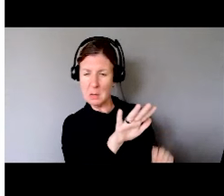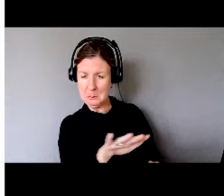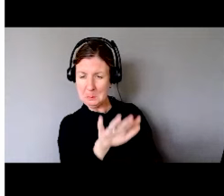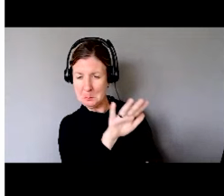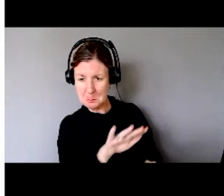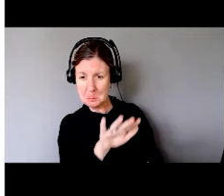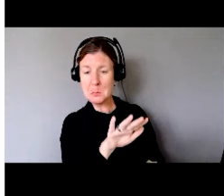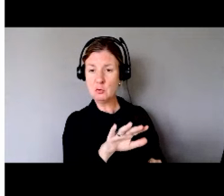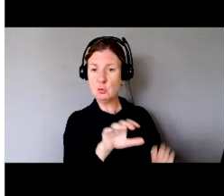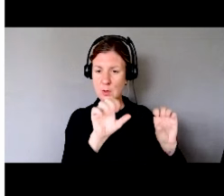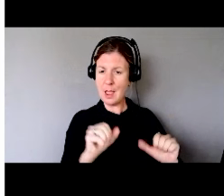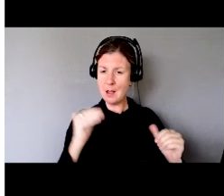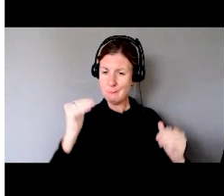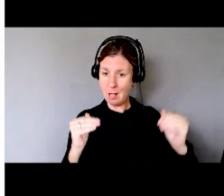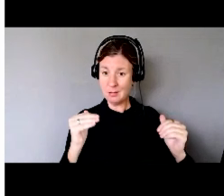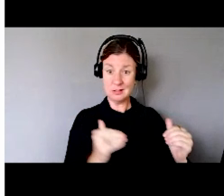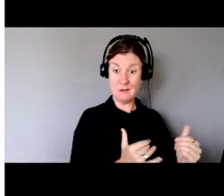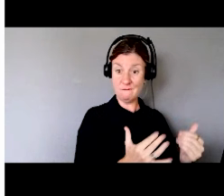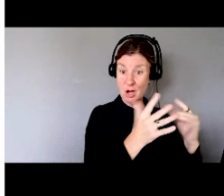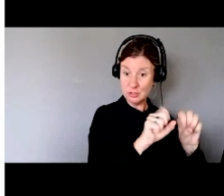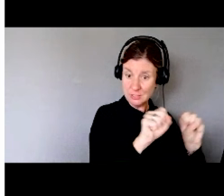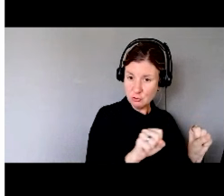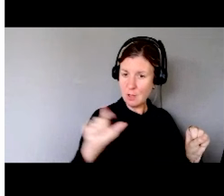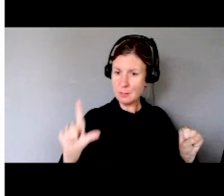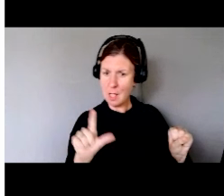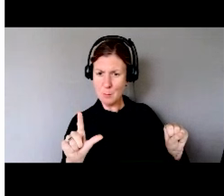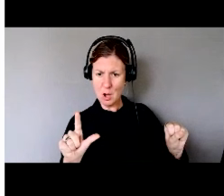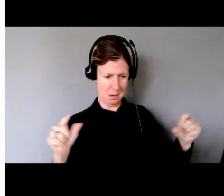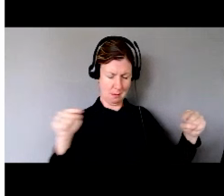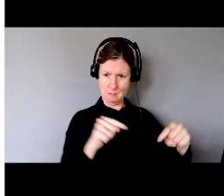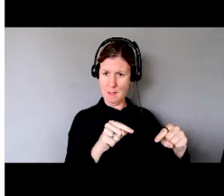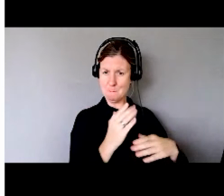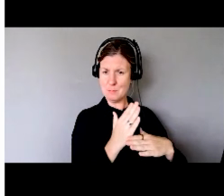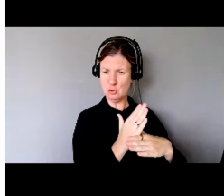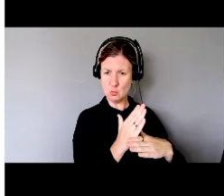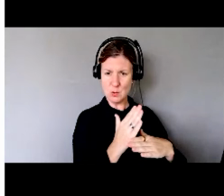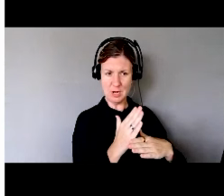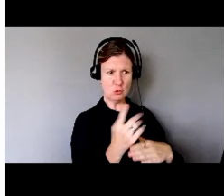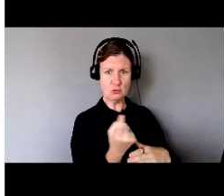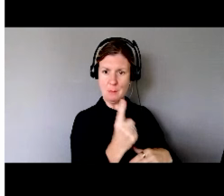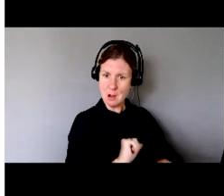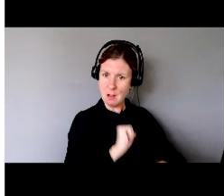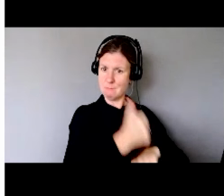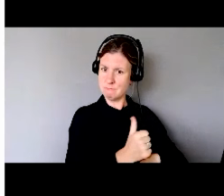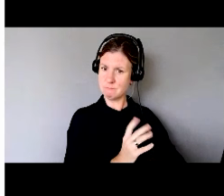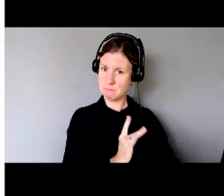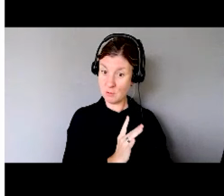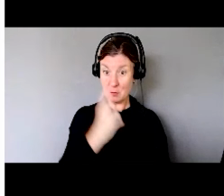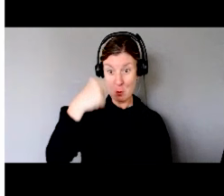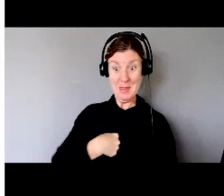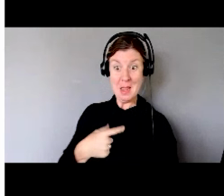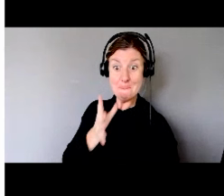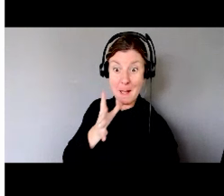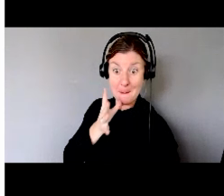the library and the fire station. But something really important to note, and something that super excites me as a mom, is that